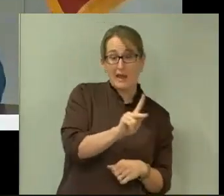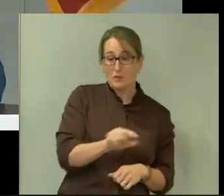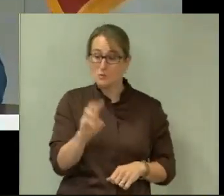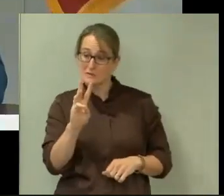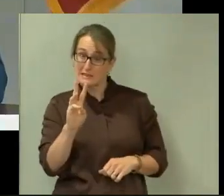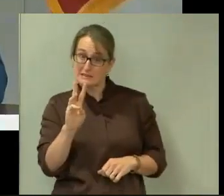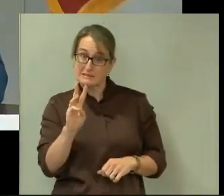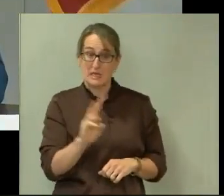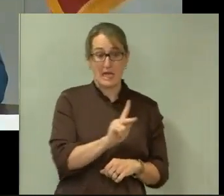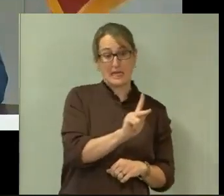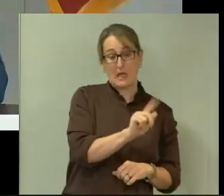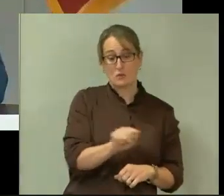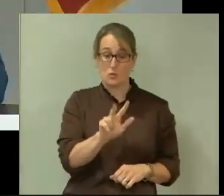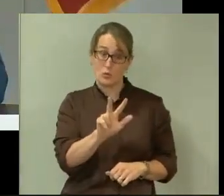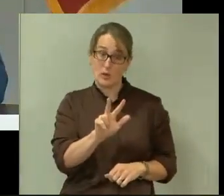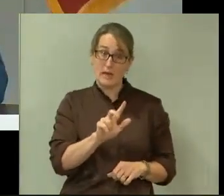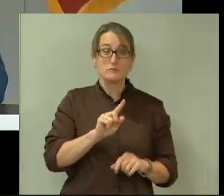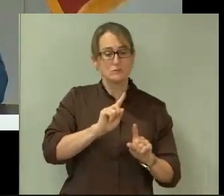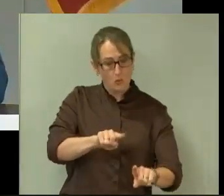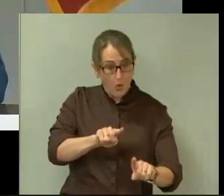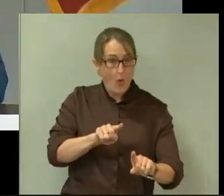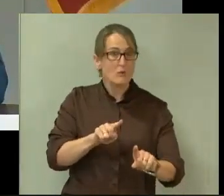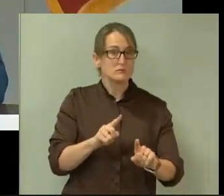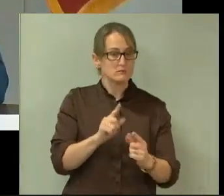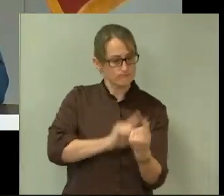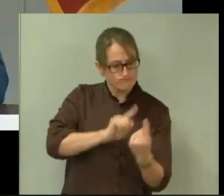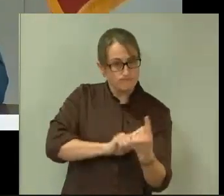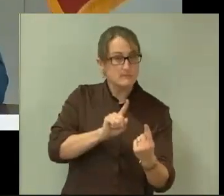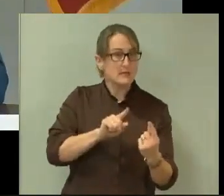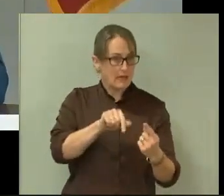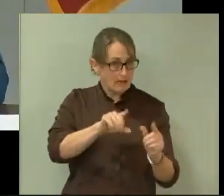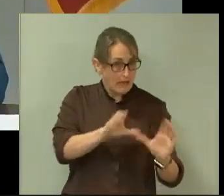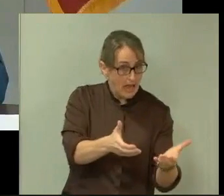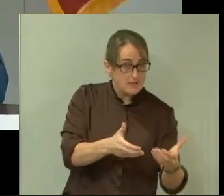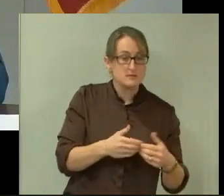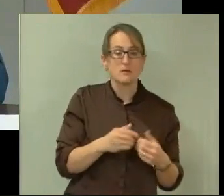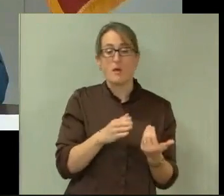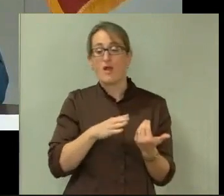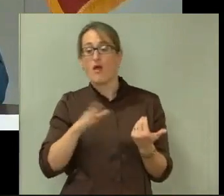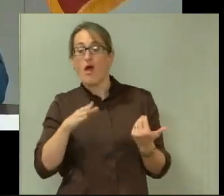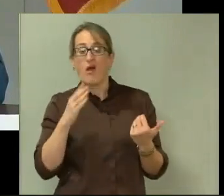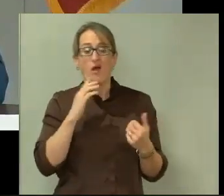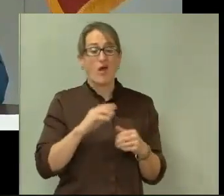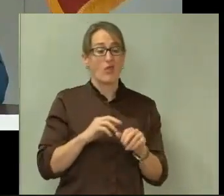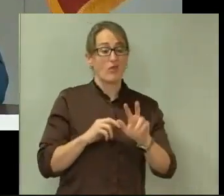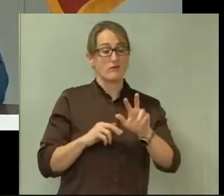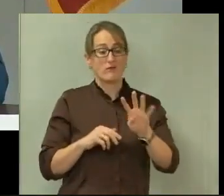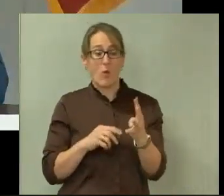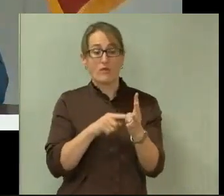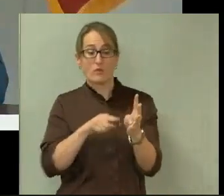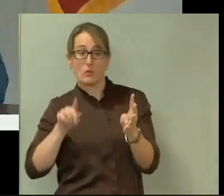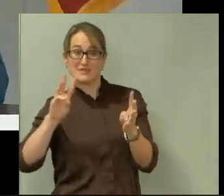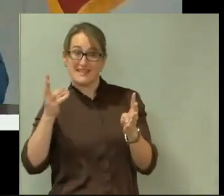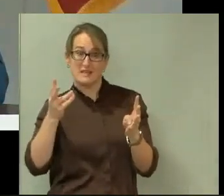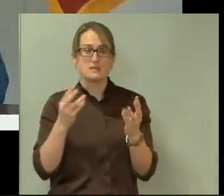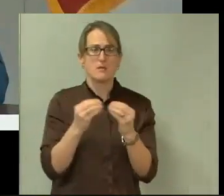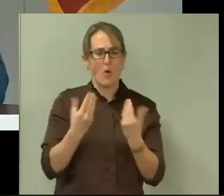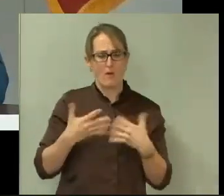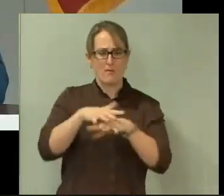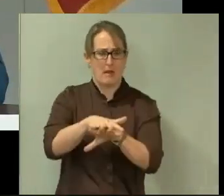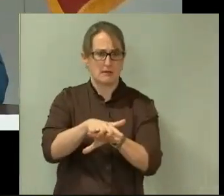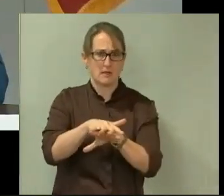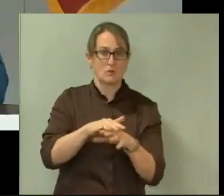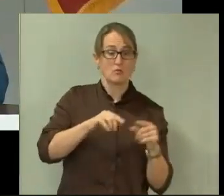are in person attending class, and our upper grades are doing more of a distance learning blended approach. So we have